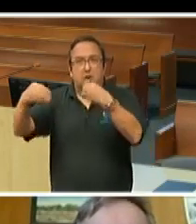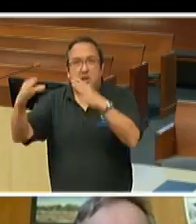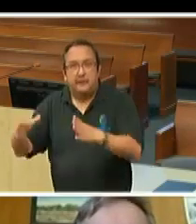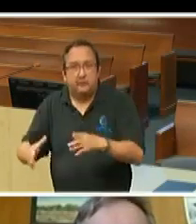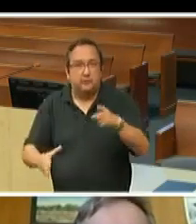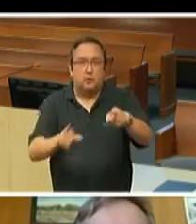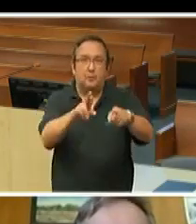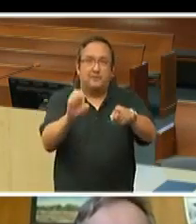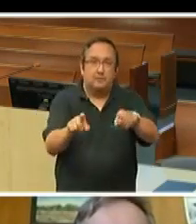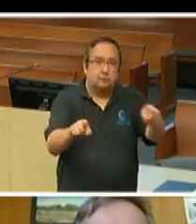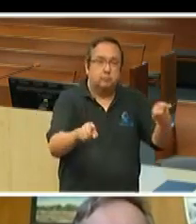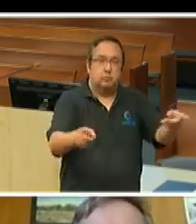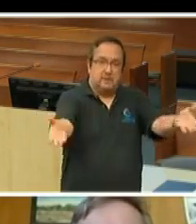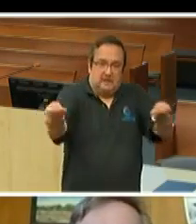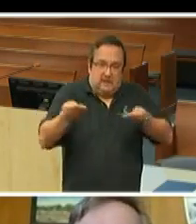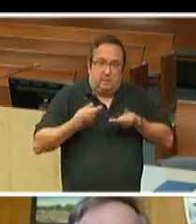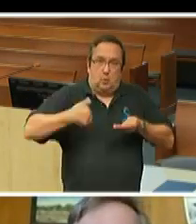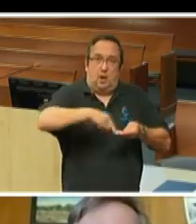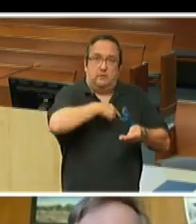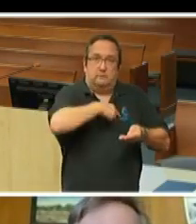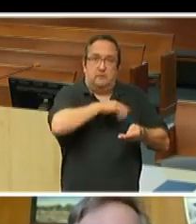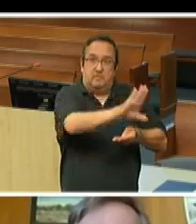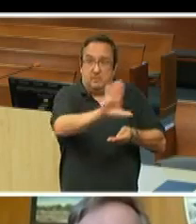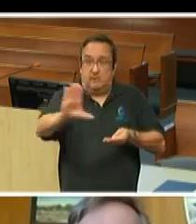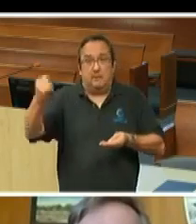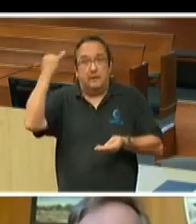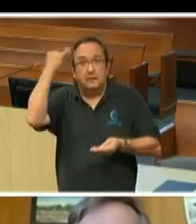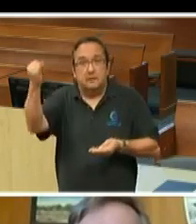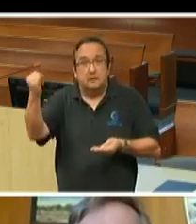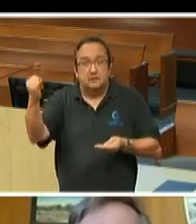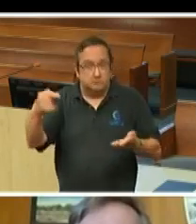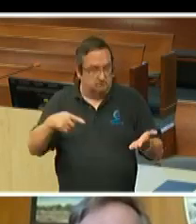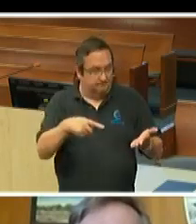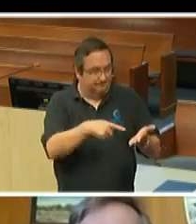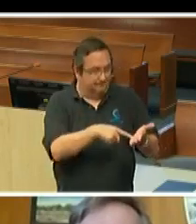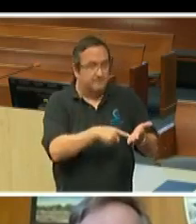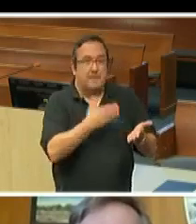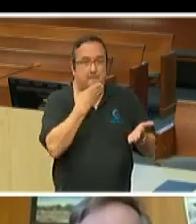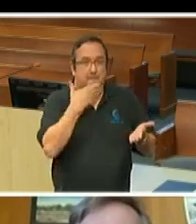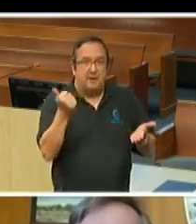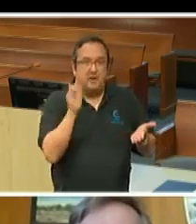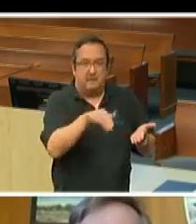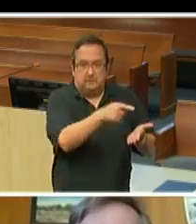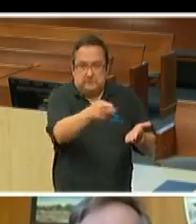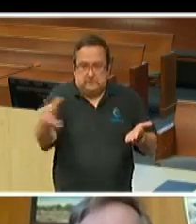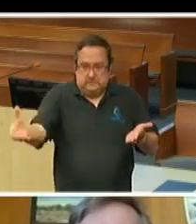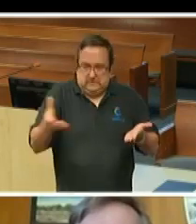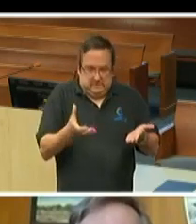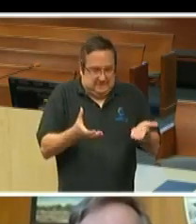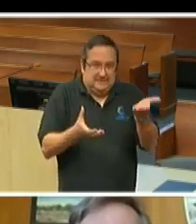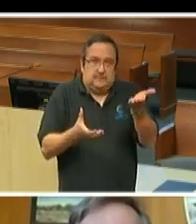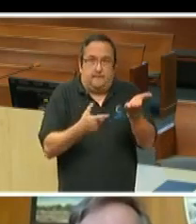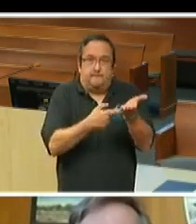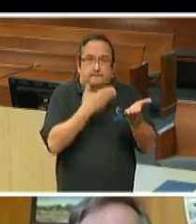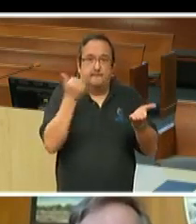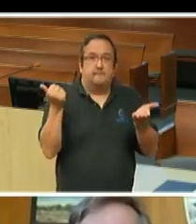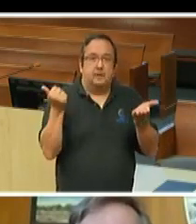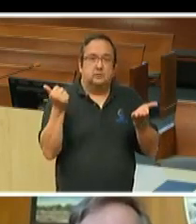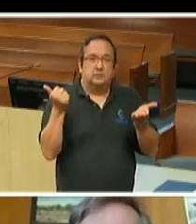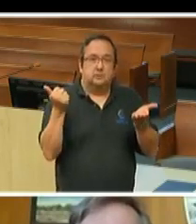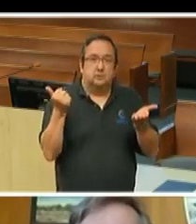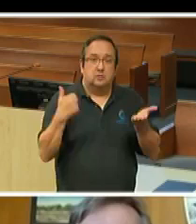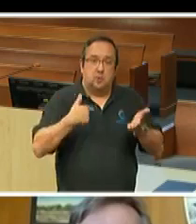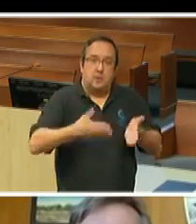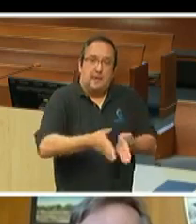have brought to our attention. But it turns out that this may be a better way to go. And so what I've asked the attorney to write into the